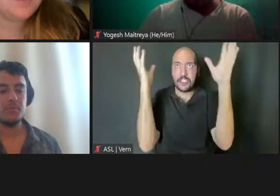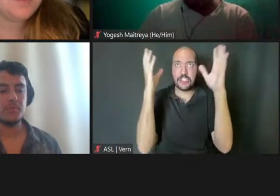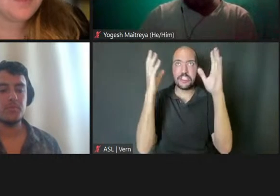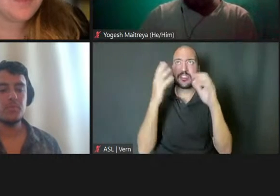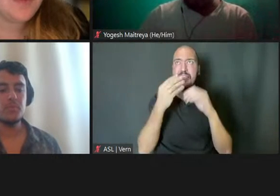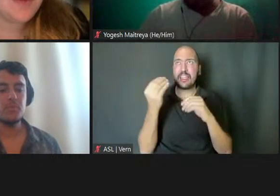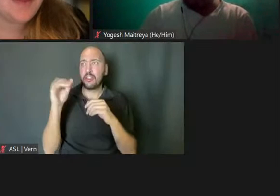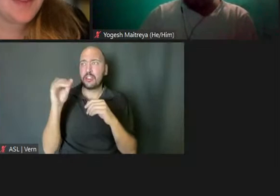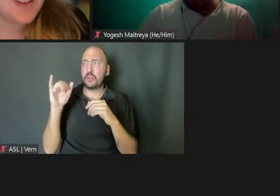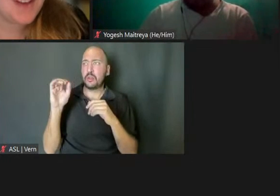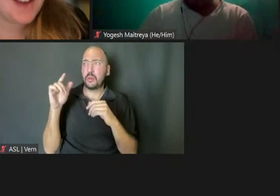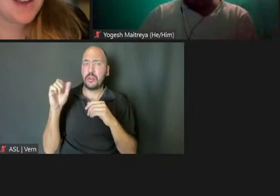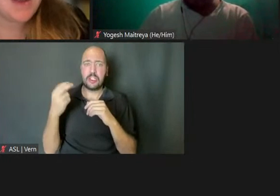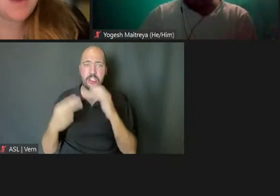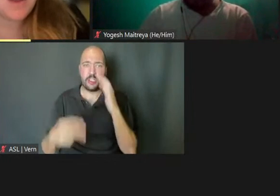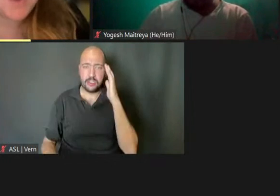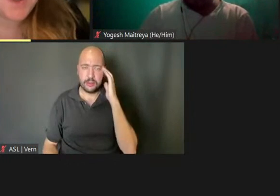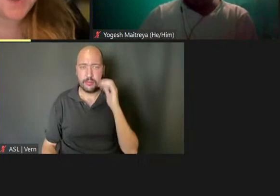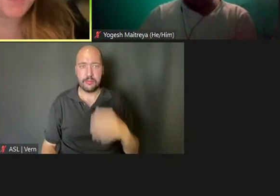in Yogesh's?